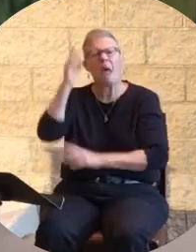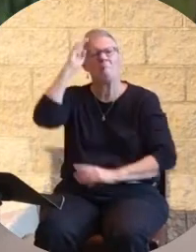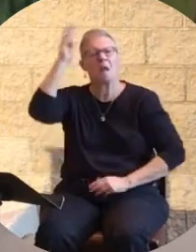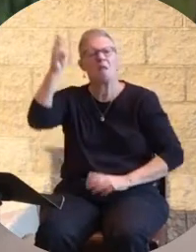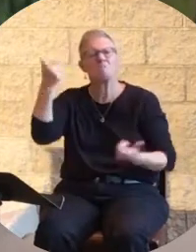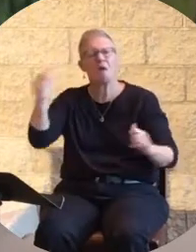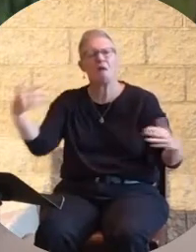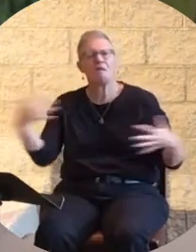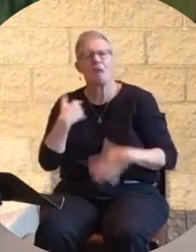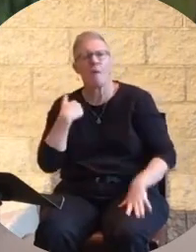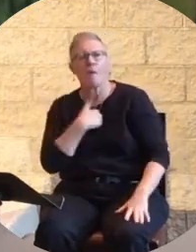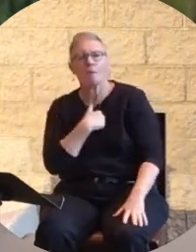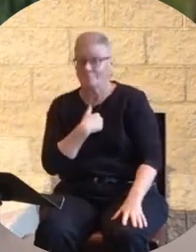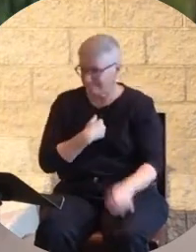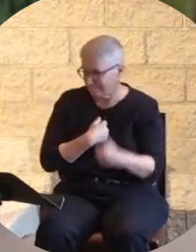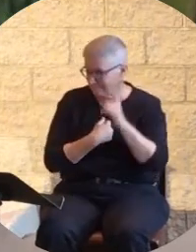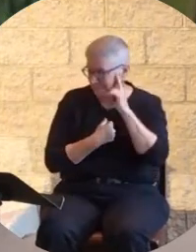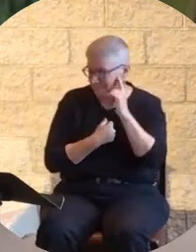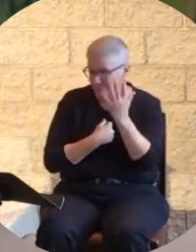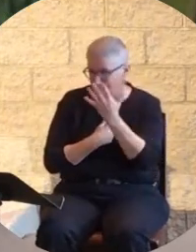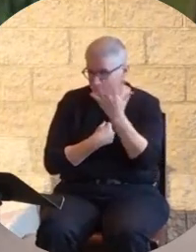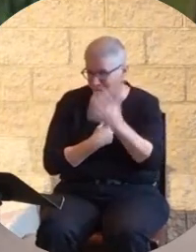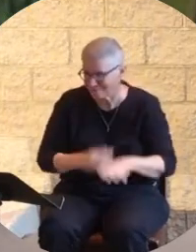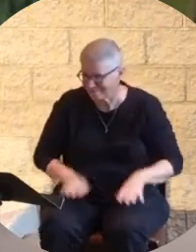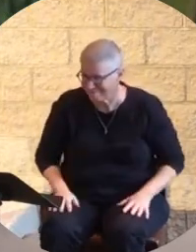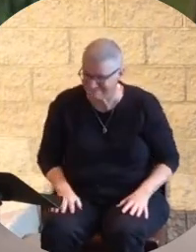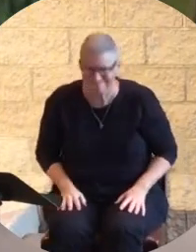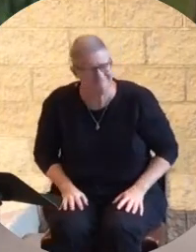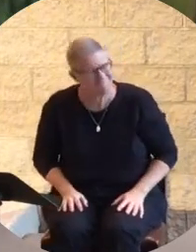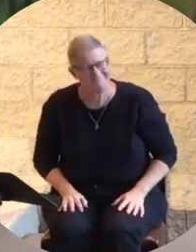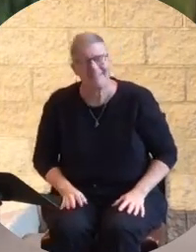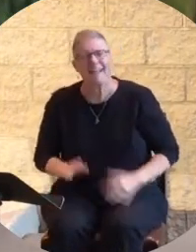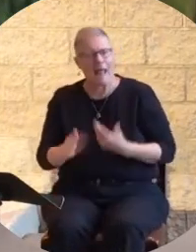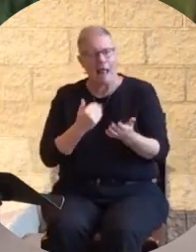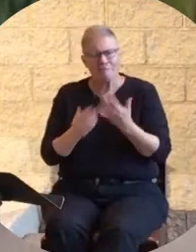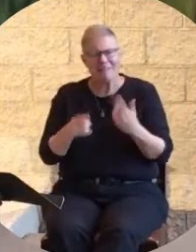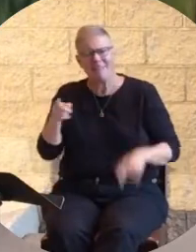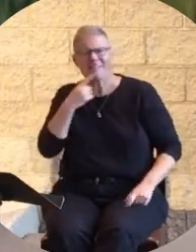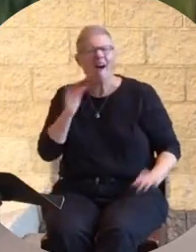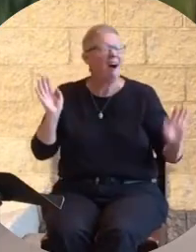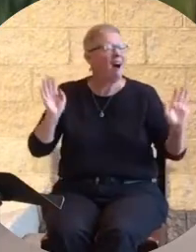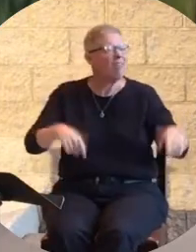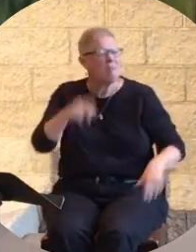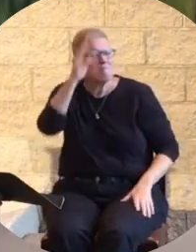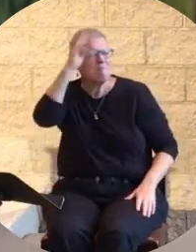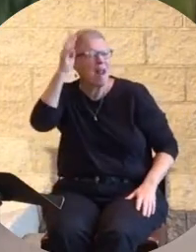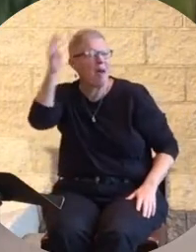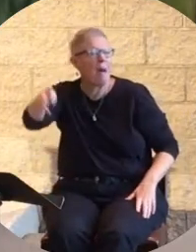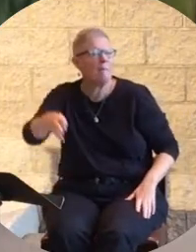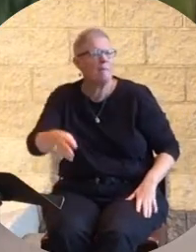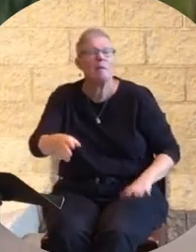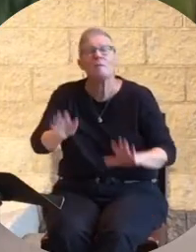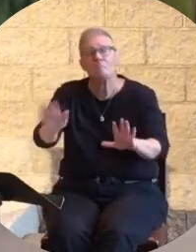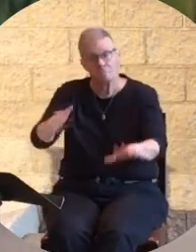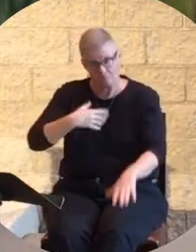sound familiar? But anyway, it was hoax. It was, you know, they're making things up. Well, let me tell you a little secret.